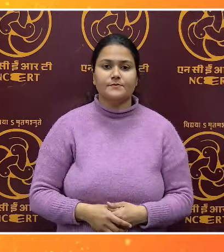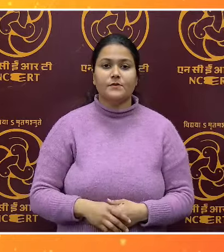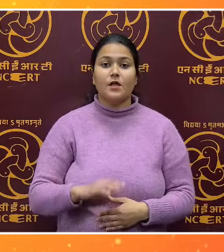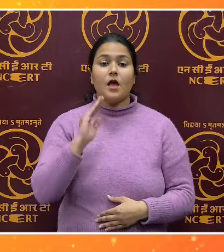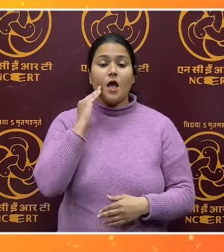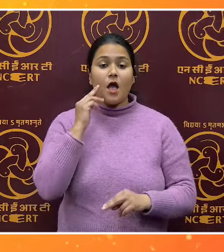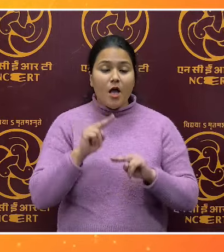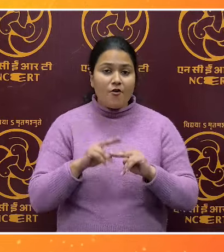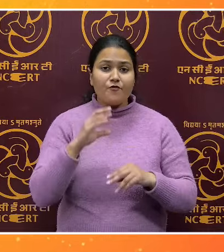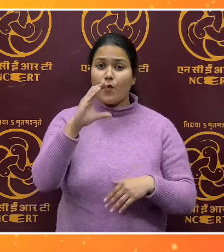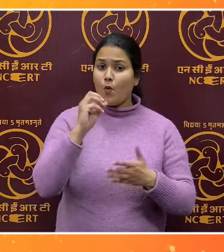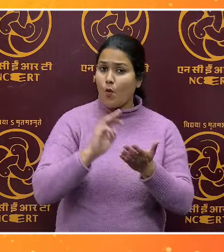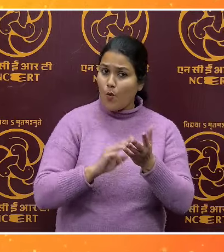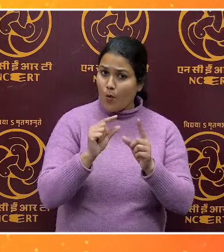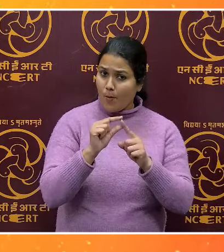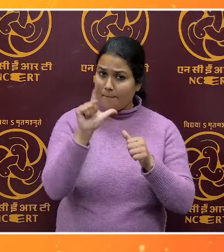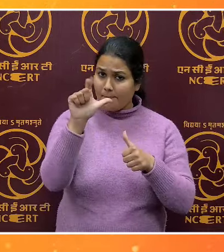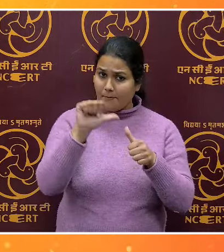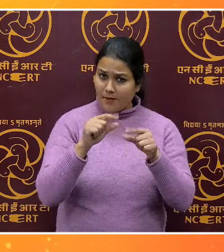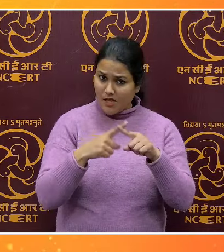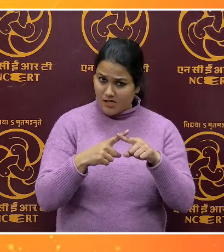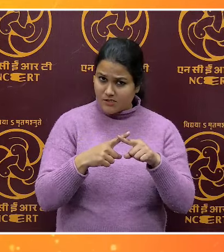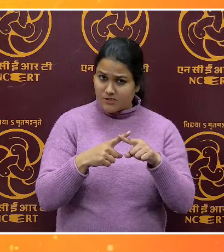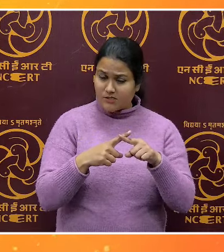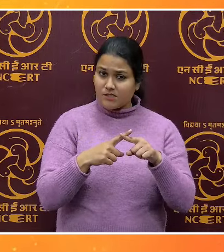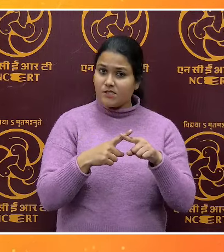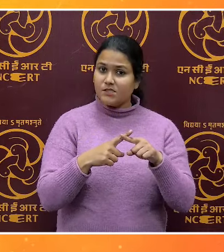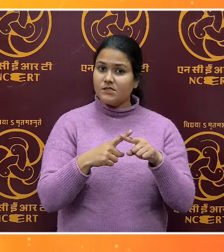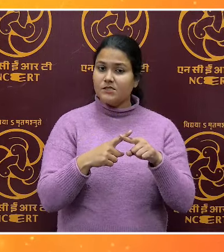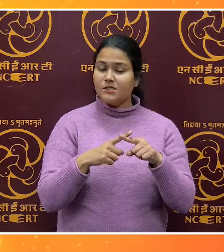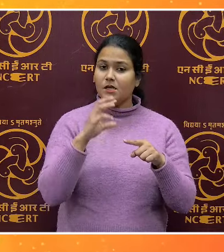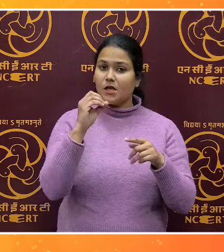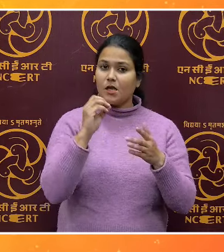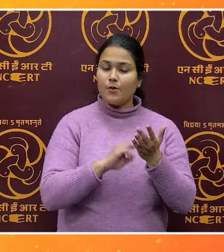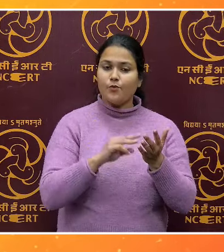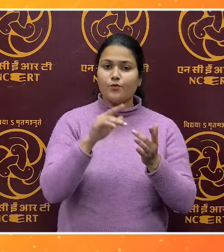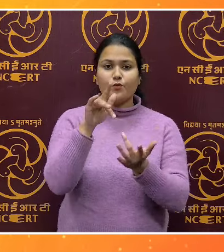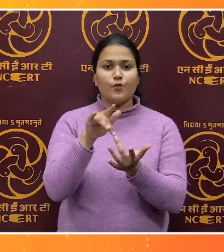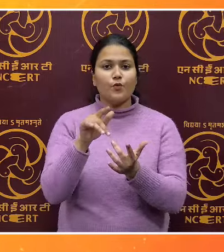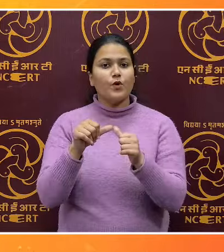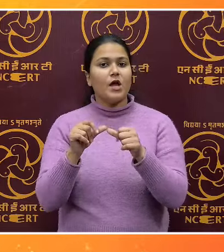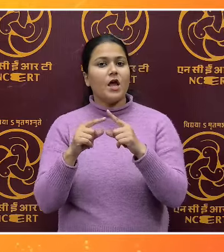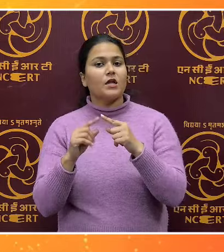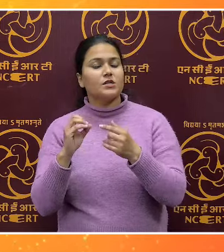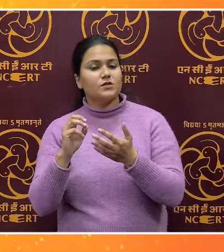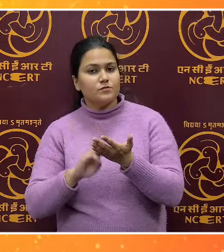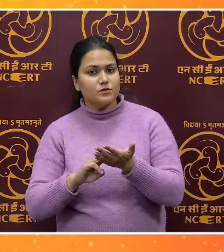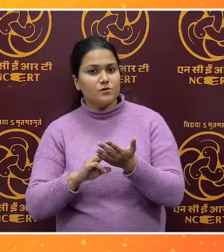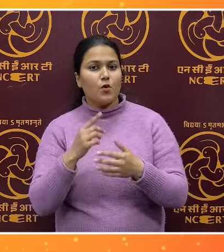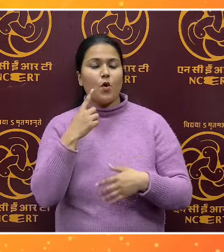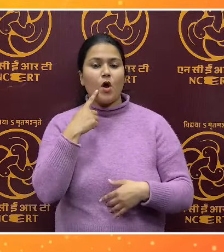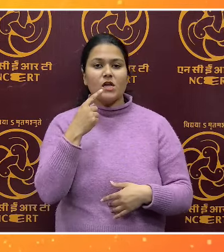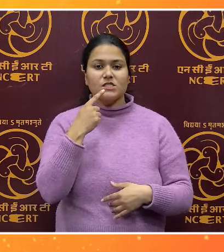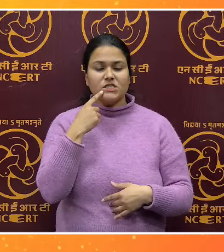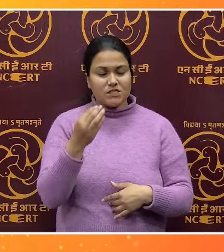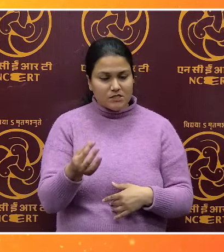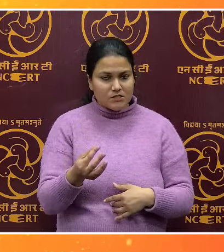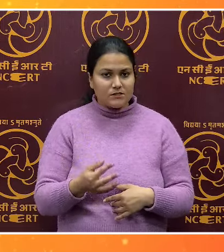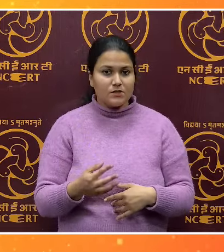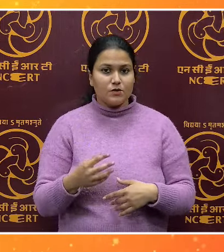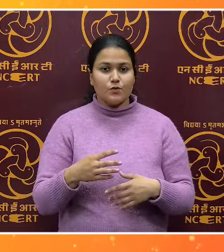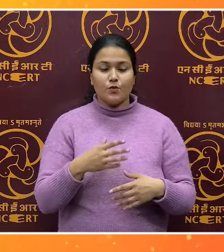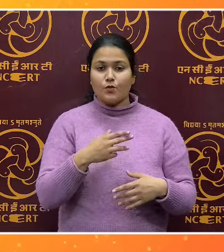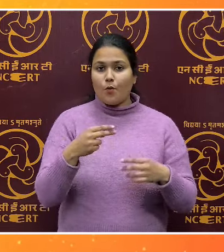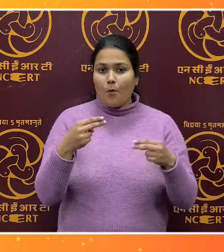complex chemical compounds featuring a central metal atom or ion bonded